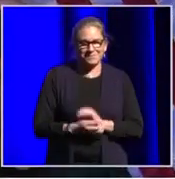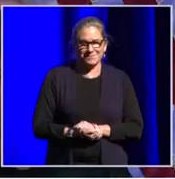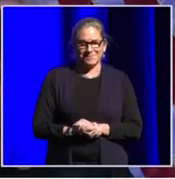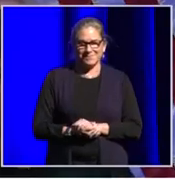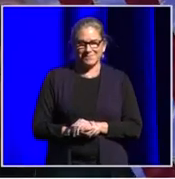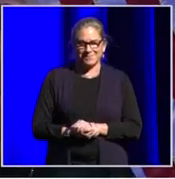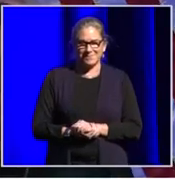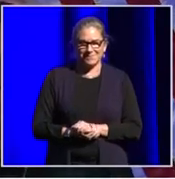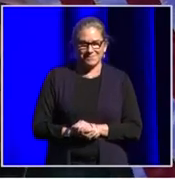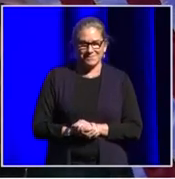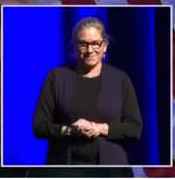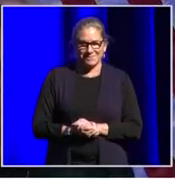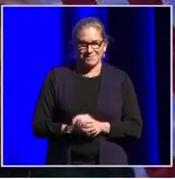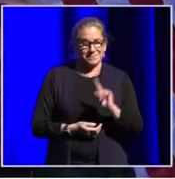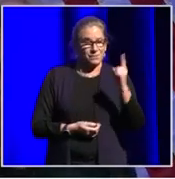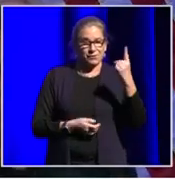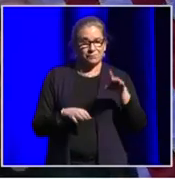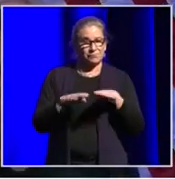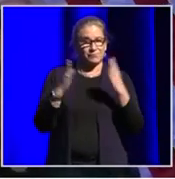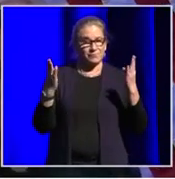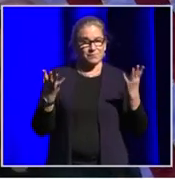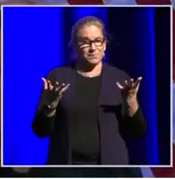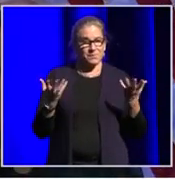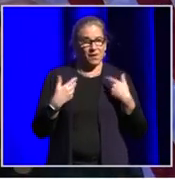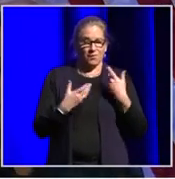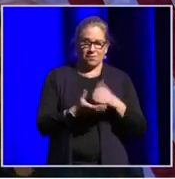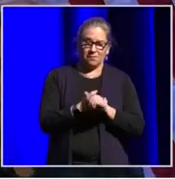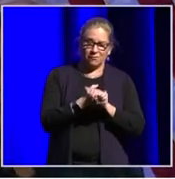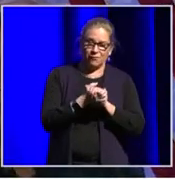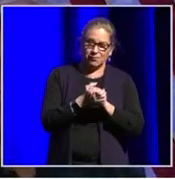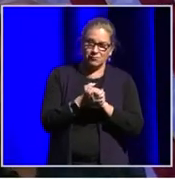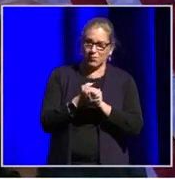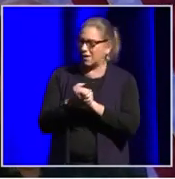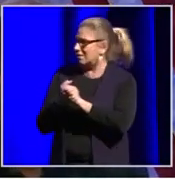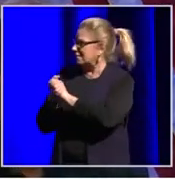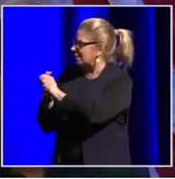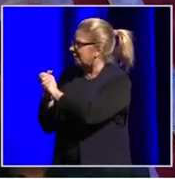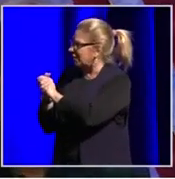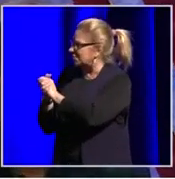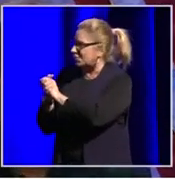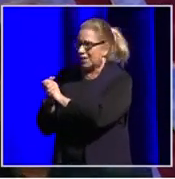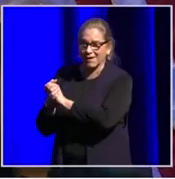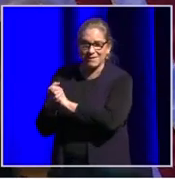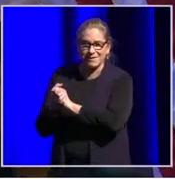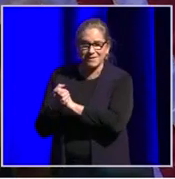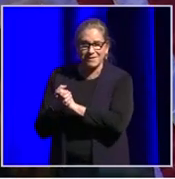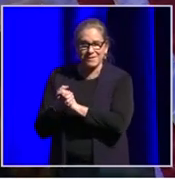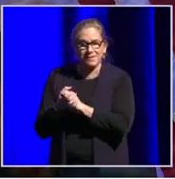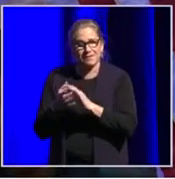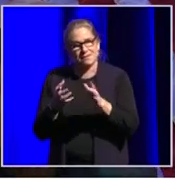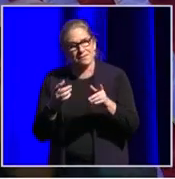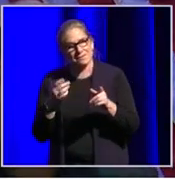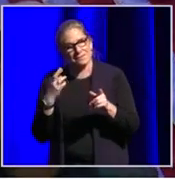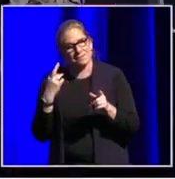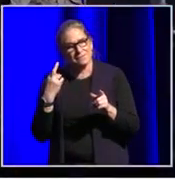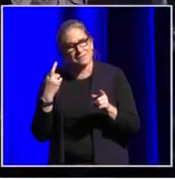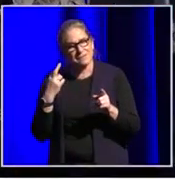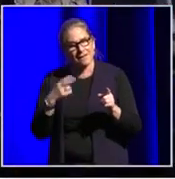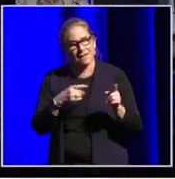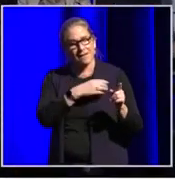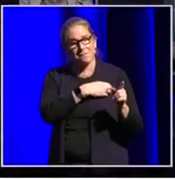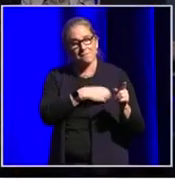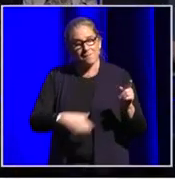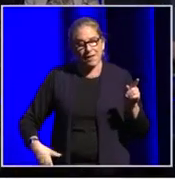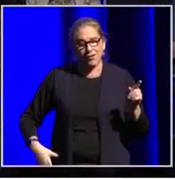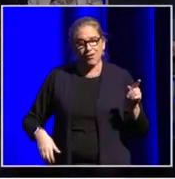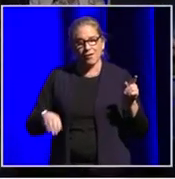by extending congratulations to our mayor, Muriel Bowser, on a historic swearing